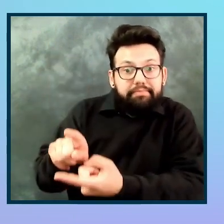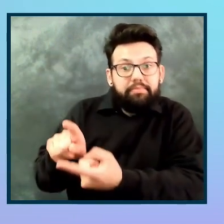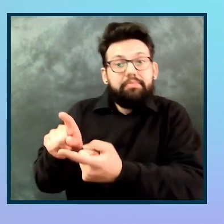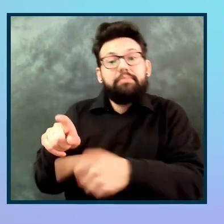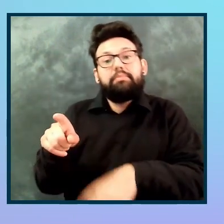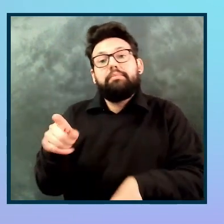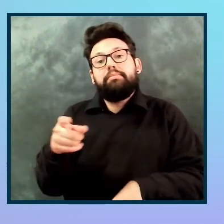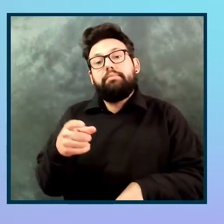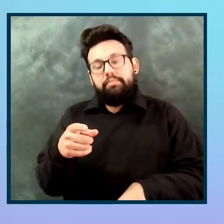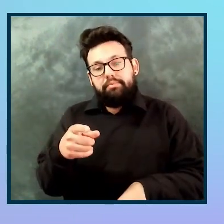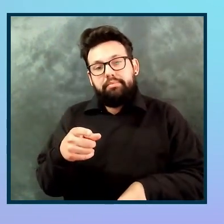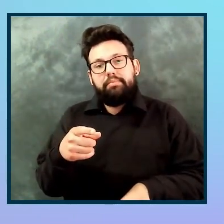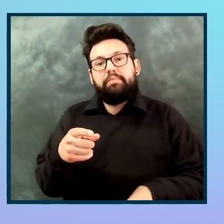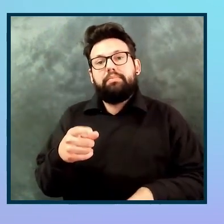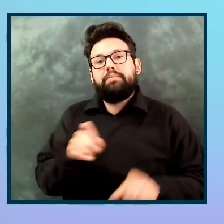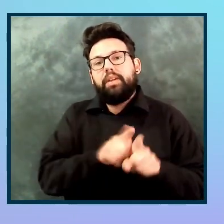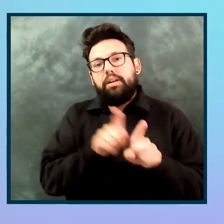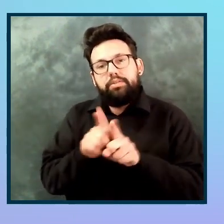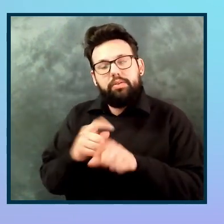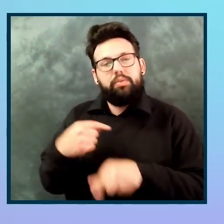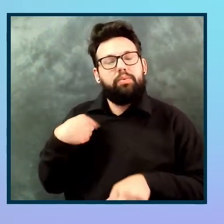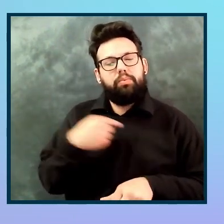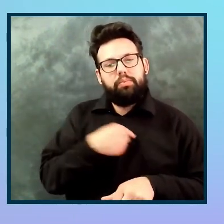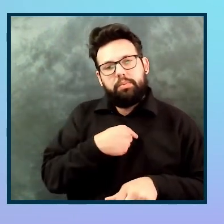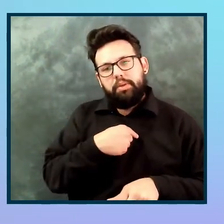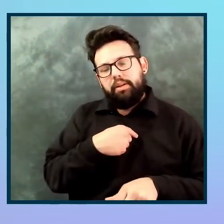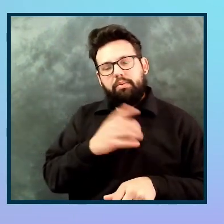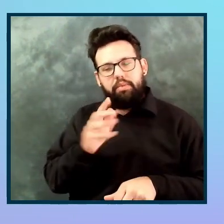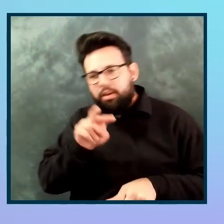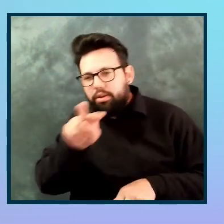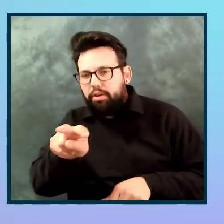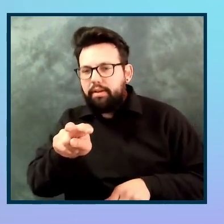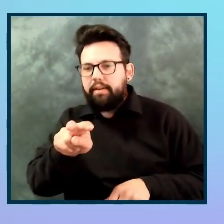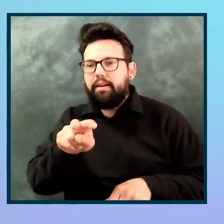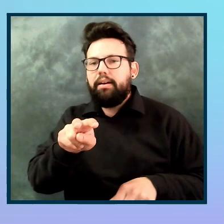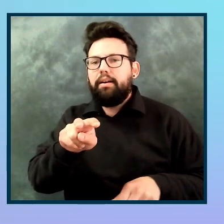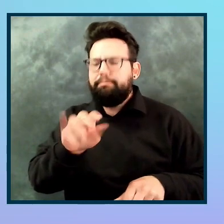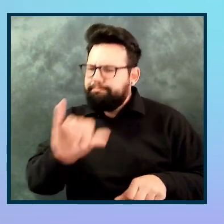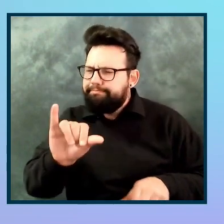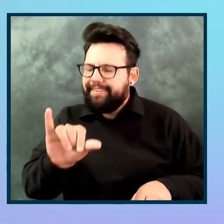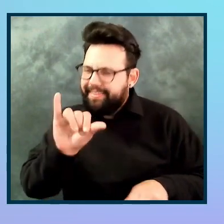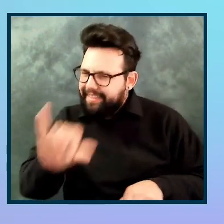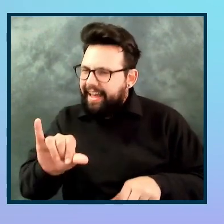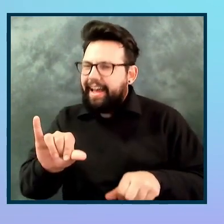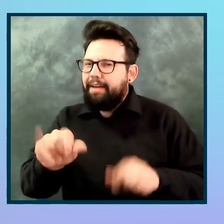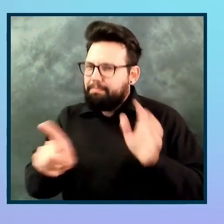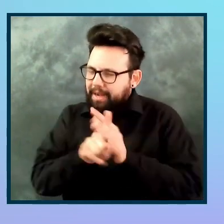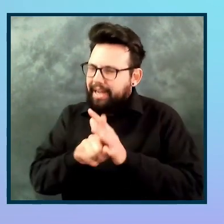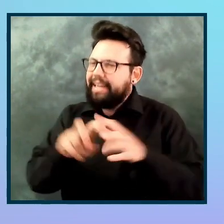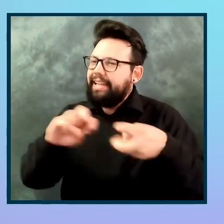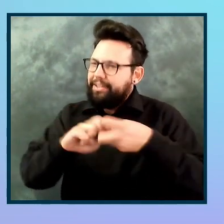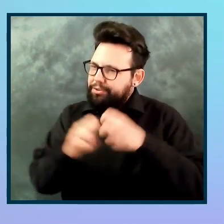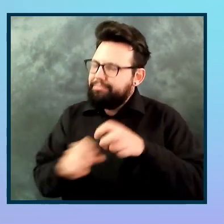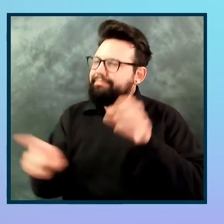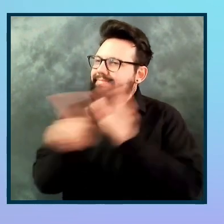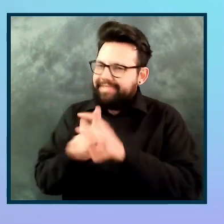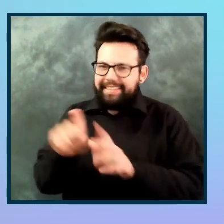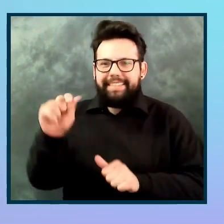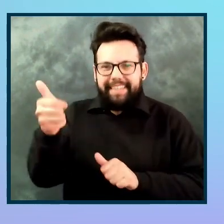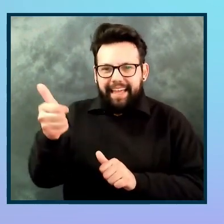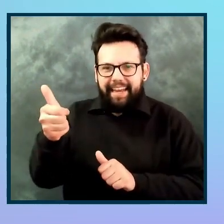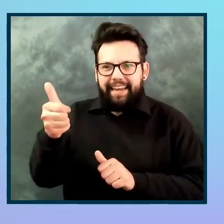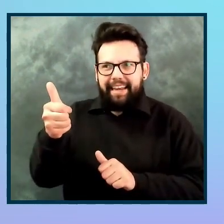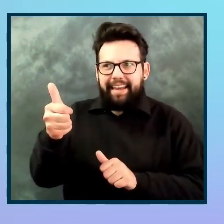making a fix? So we look at, okay, this specific issue is being reported 10 times a week.